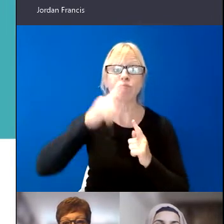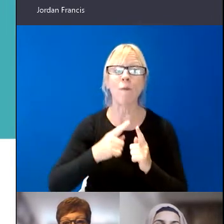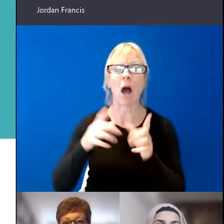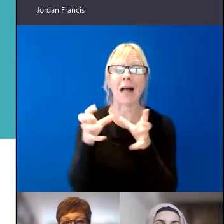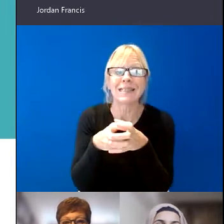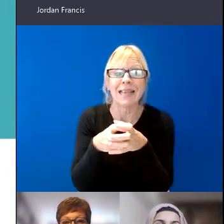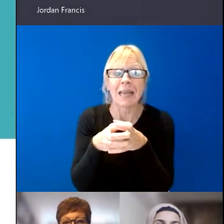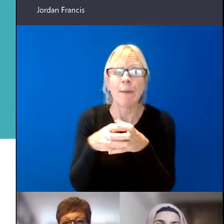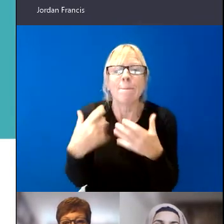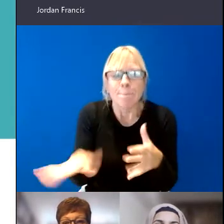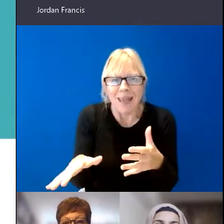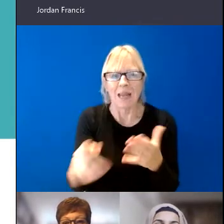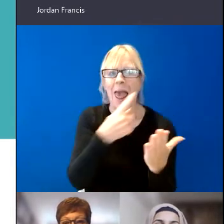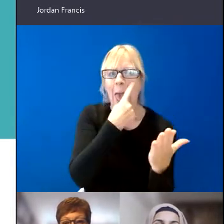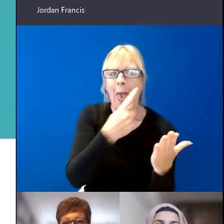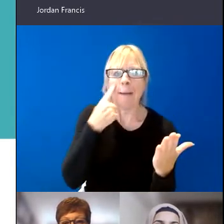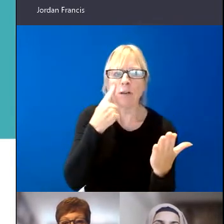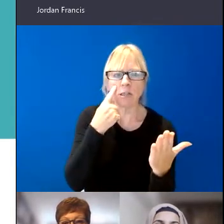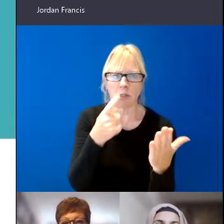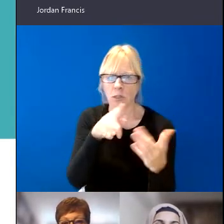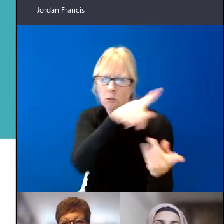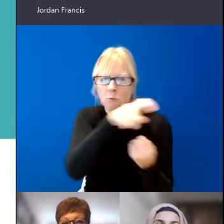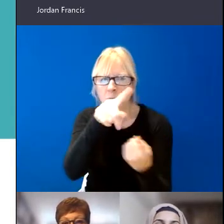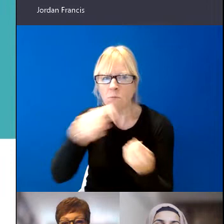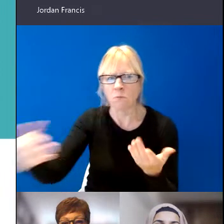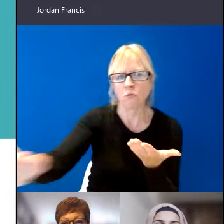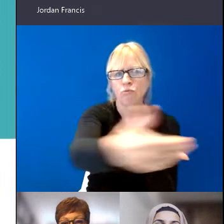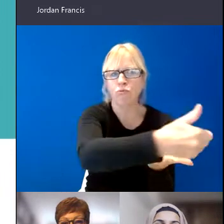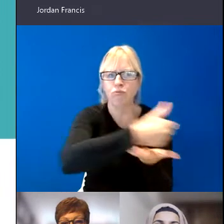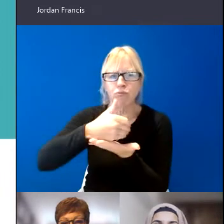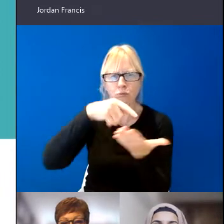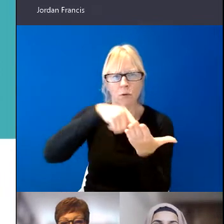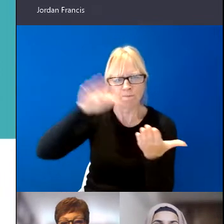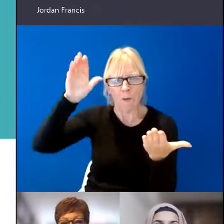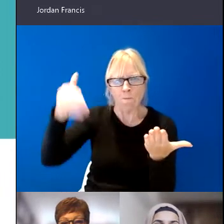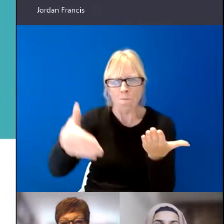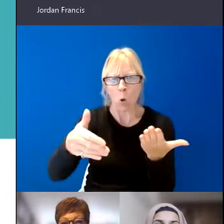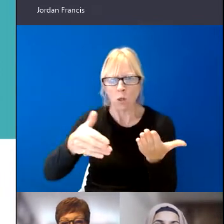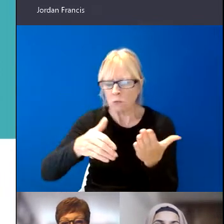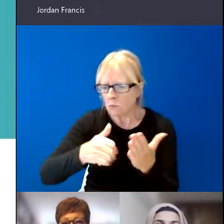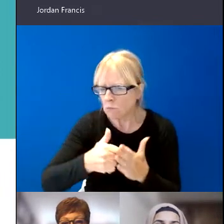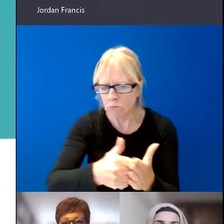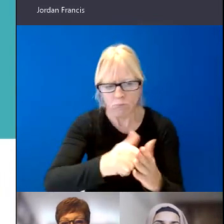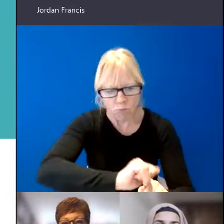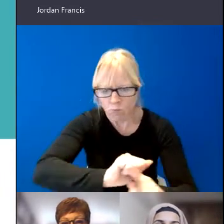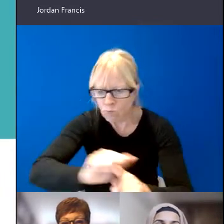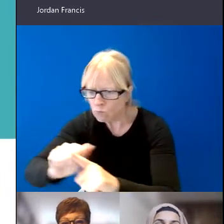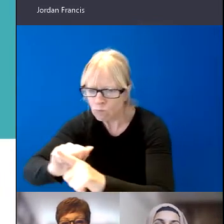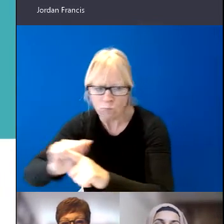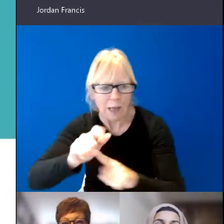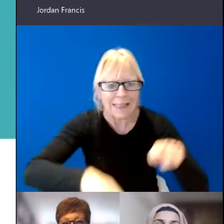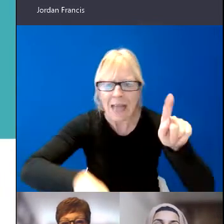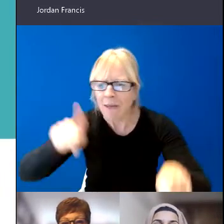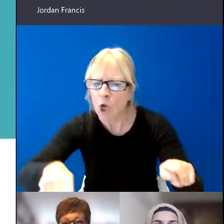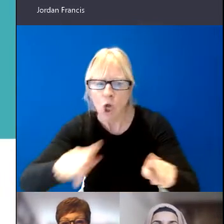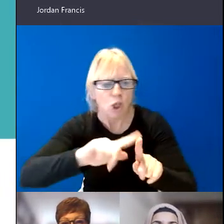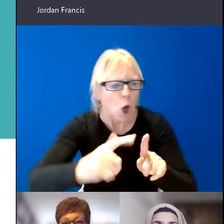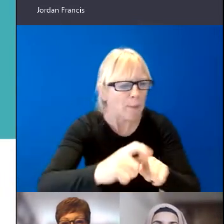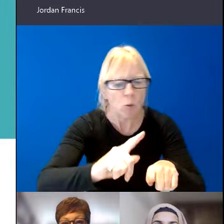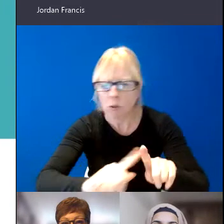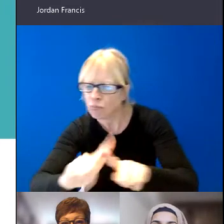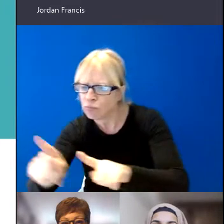a series of evidence summaries that focus on helping improve our collective understanding of our diverse communities, the health and